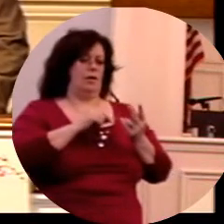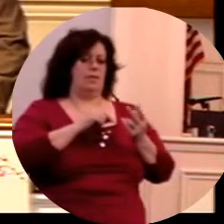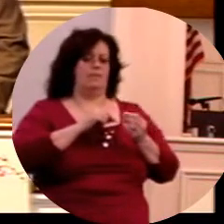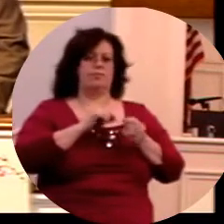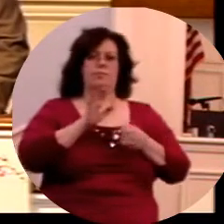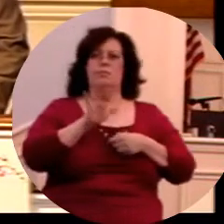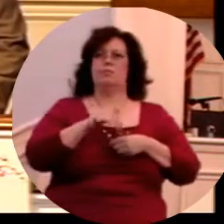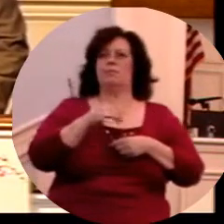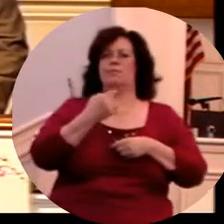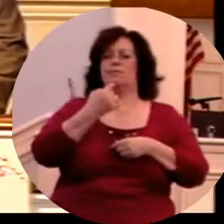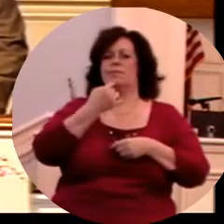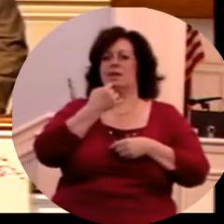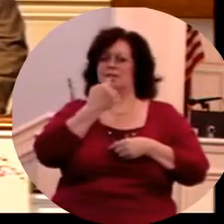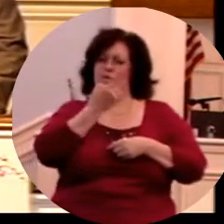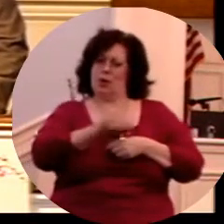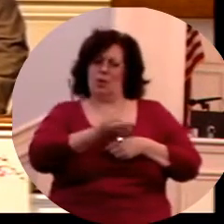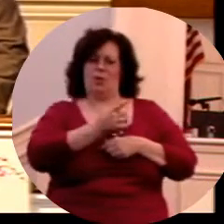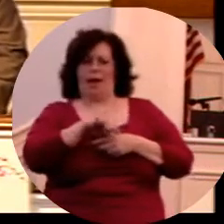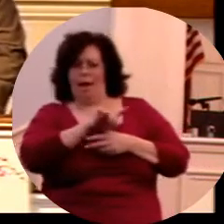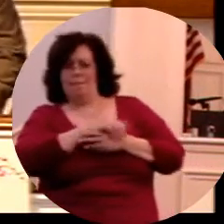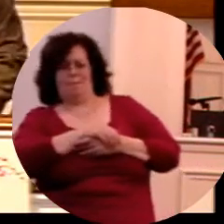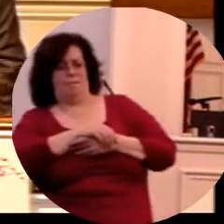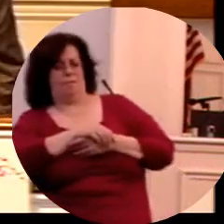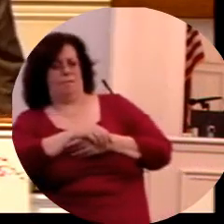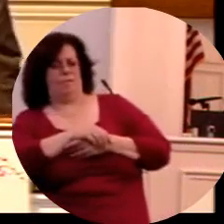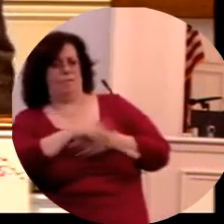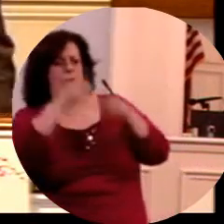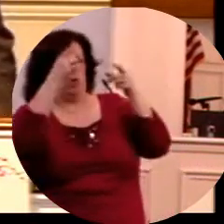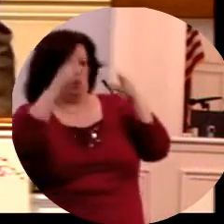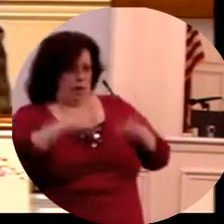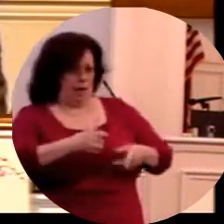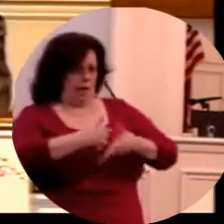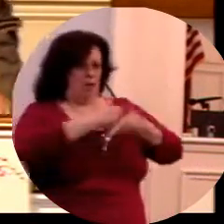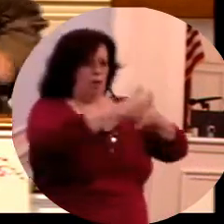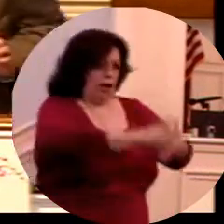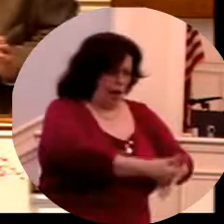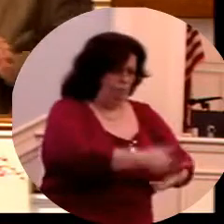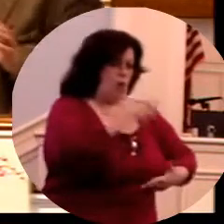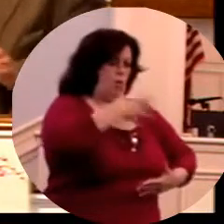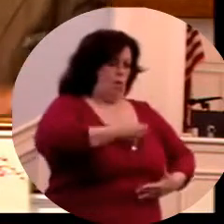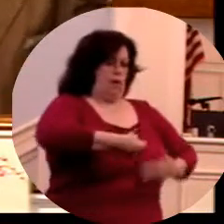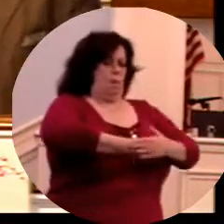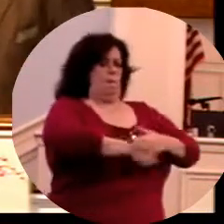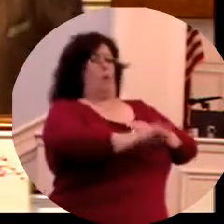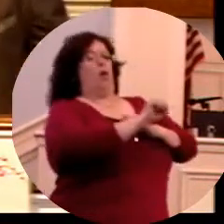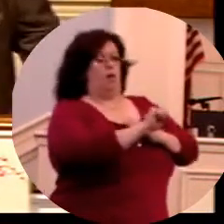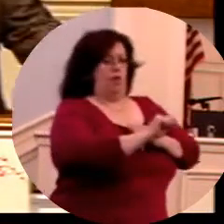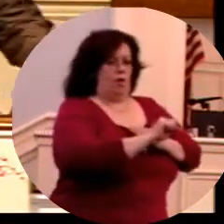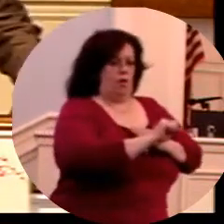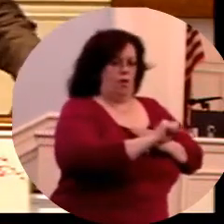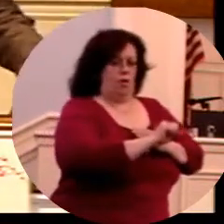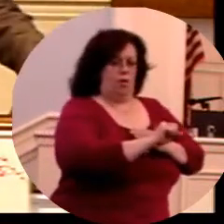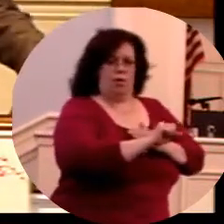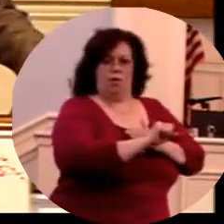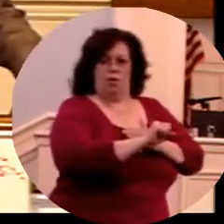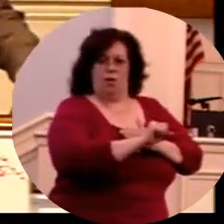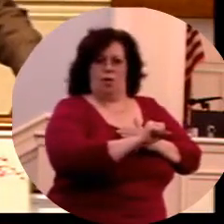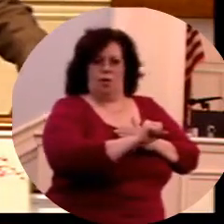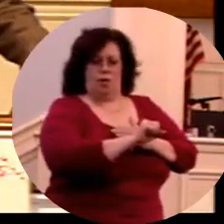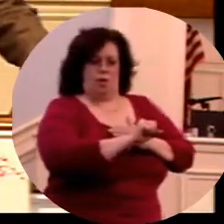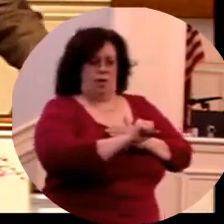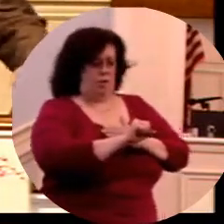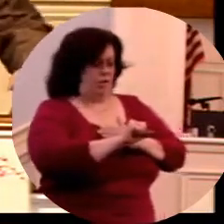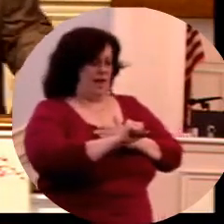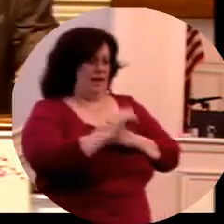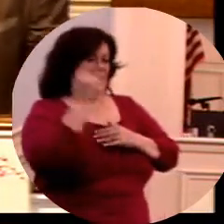was Puah, and said, verse 16, when you do the office of a midwife to the Hebrew women, and